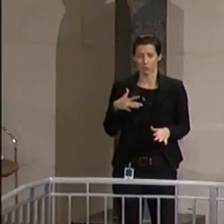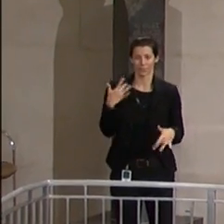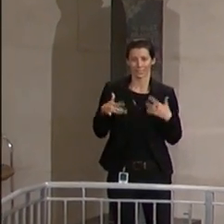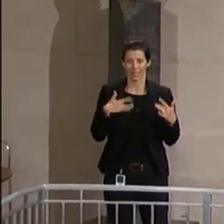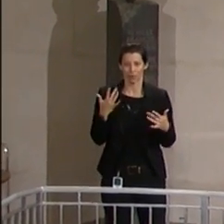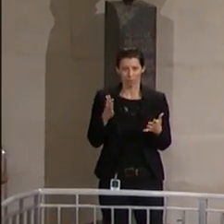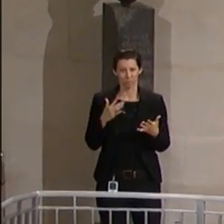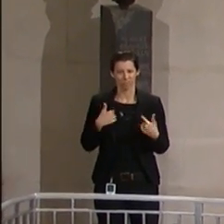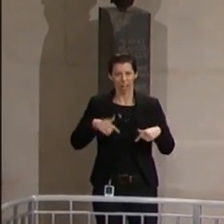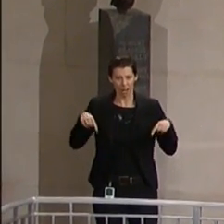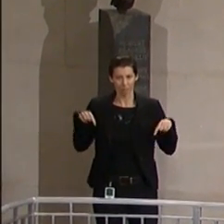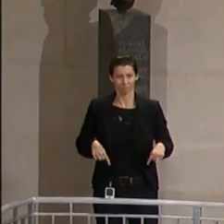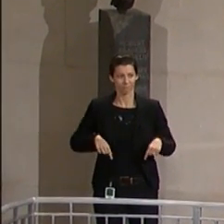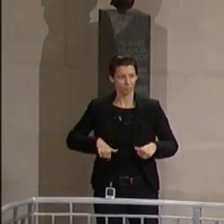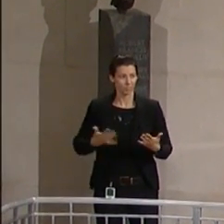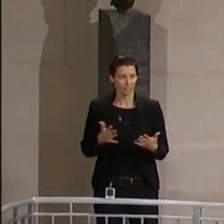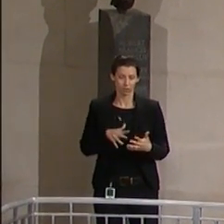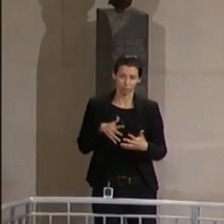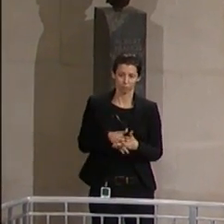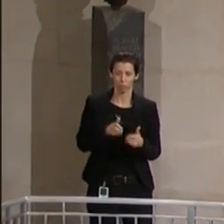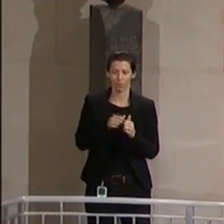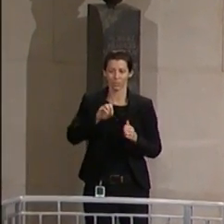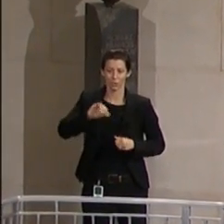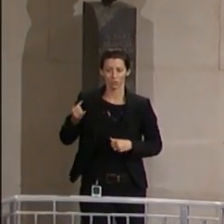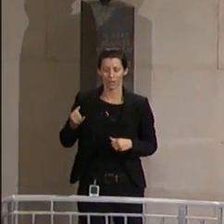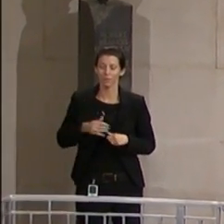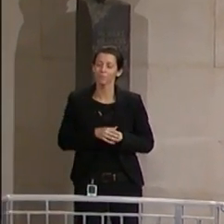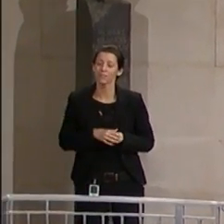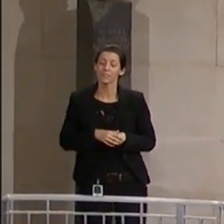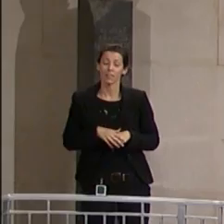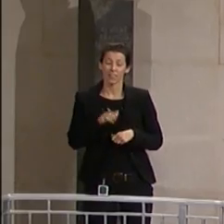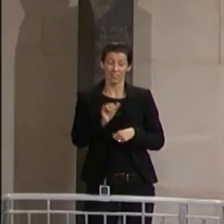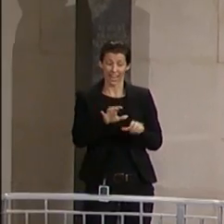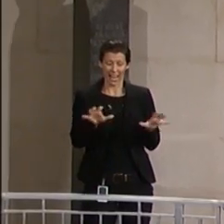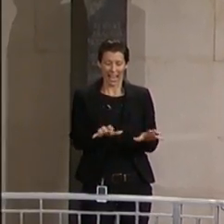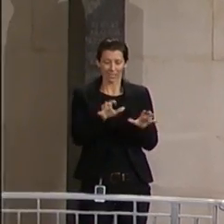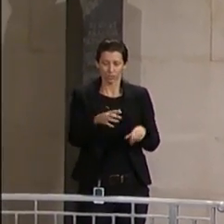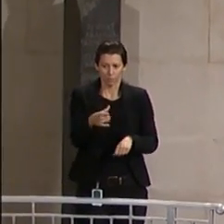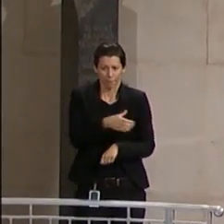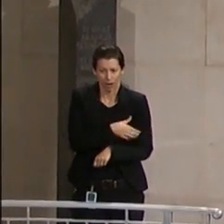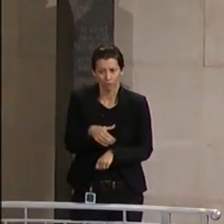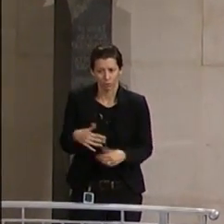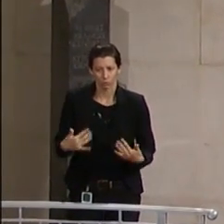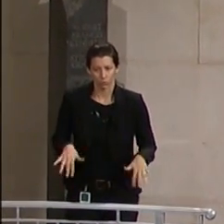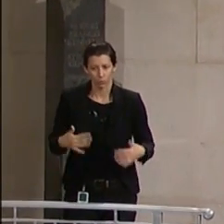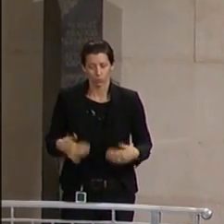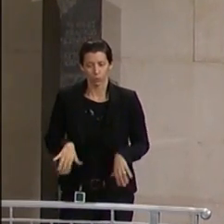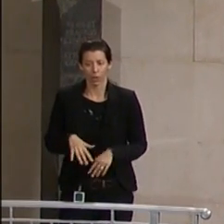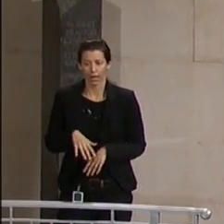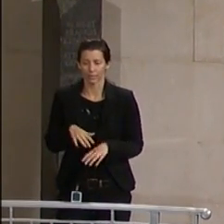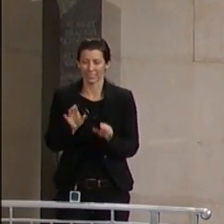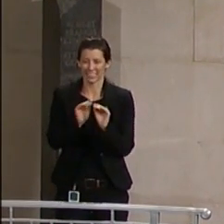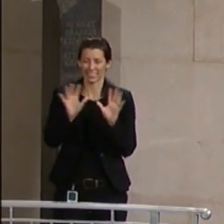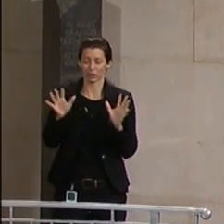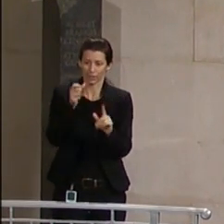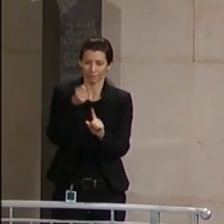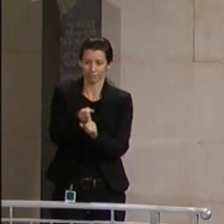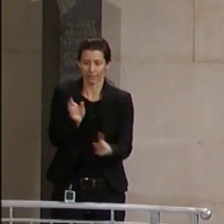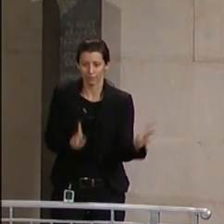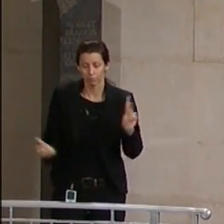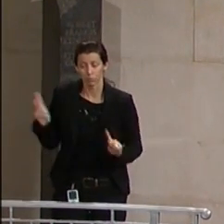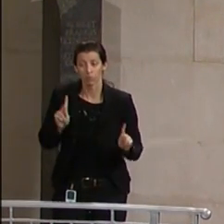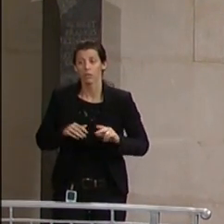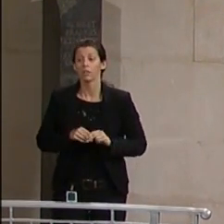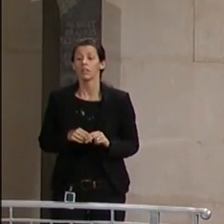Justice. That action not only was so powerful on its own merits, but it clearly resonated. At the end of the day,